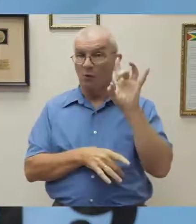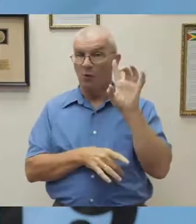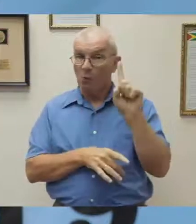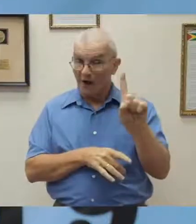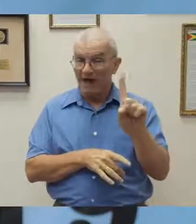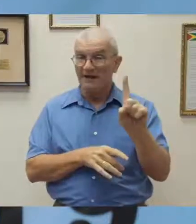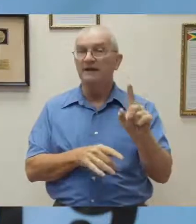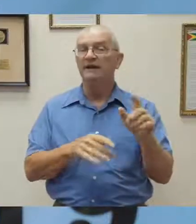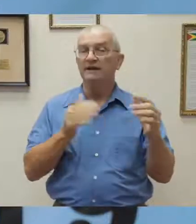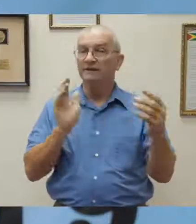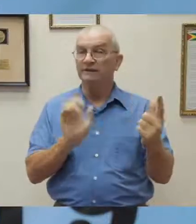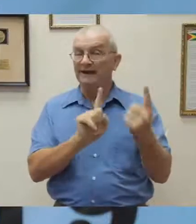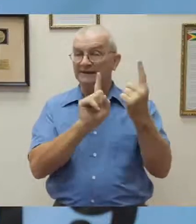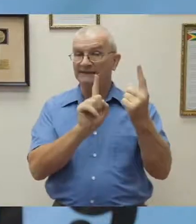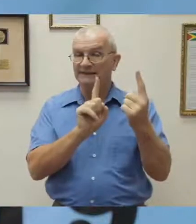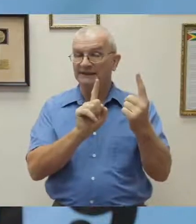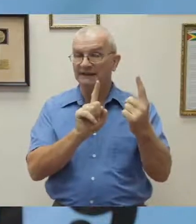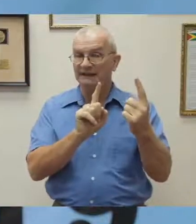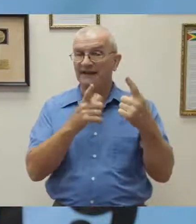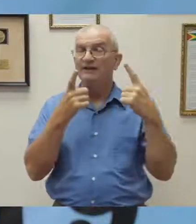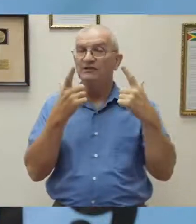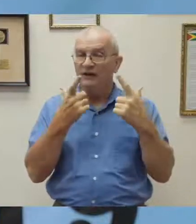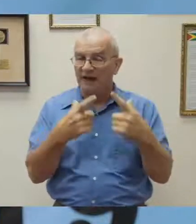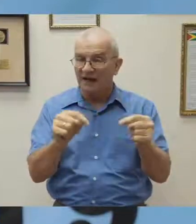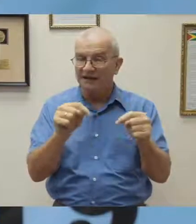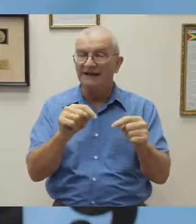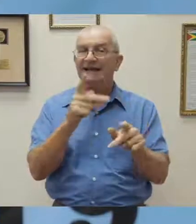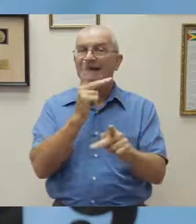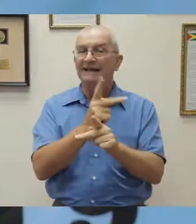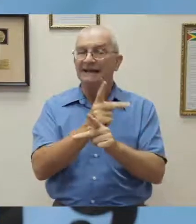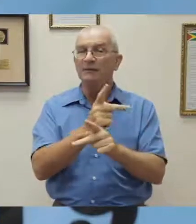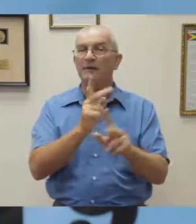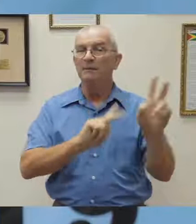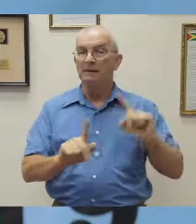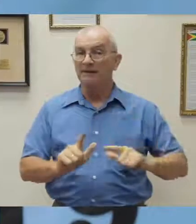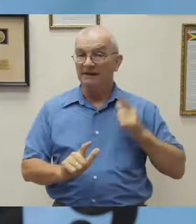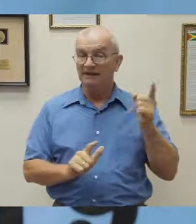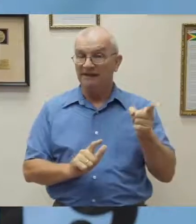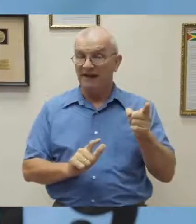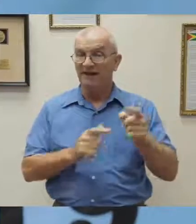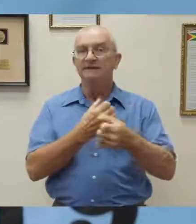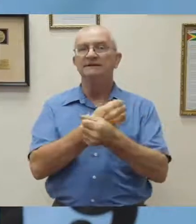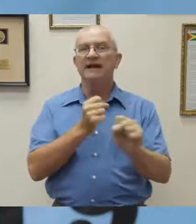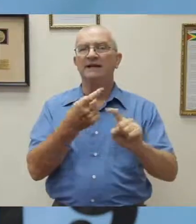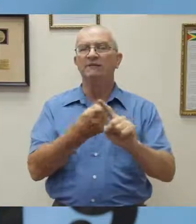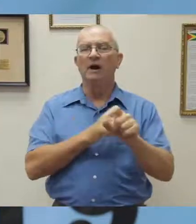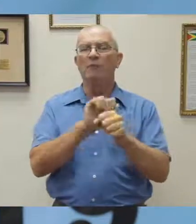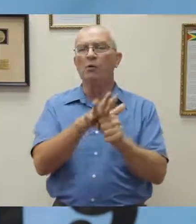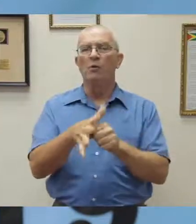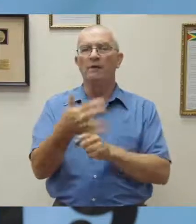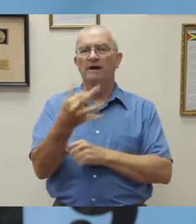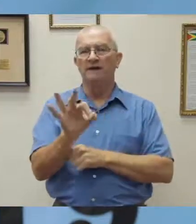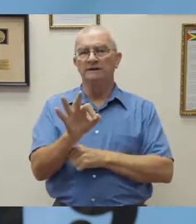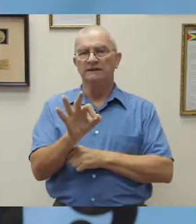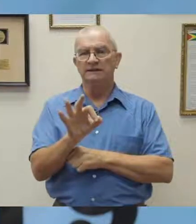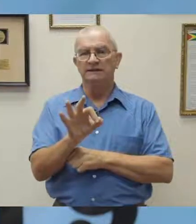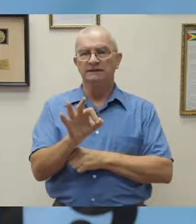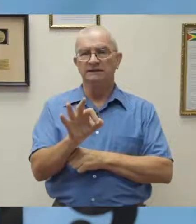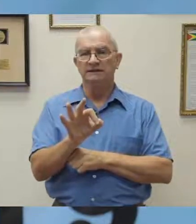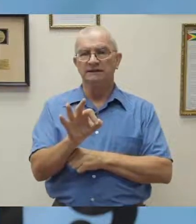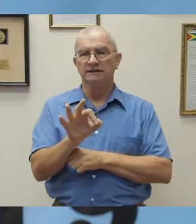is facing in its effort to keep the residents safe from contracting the coronavirus